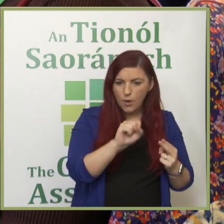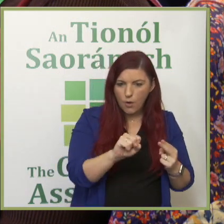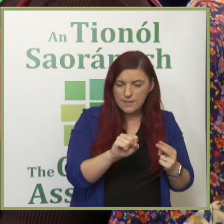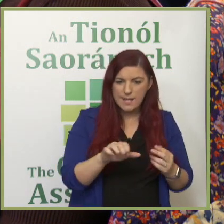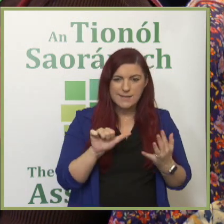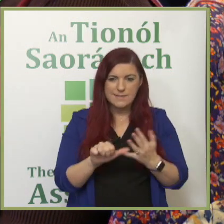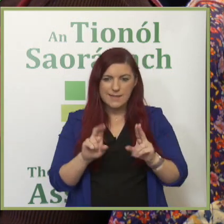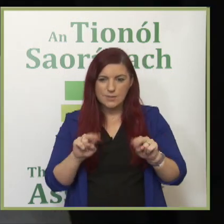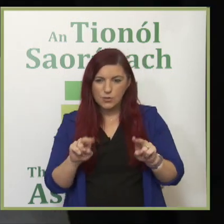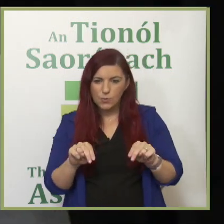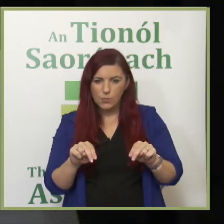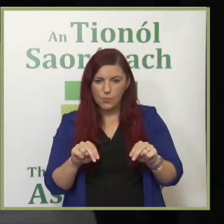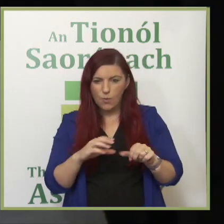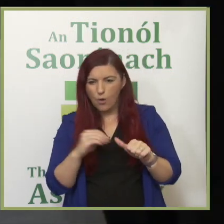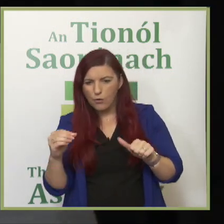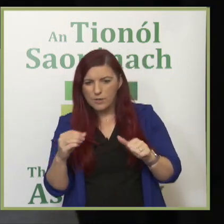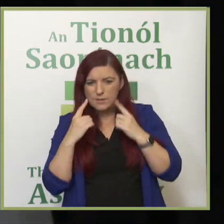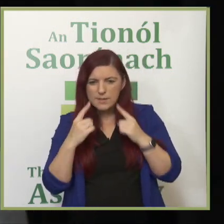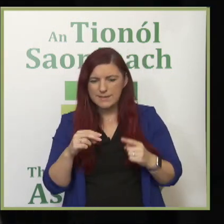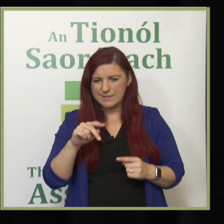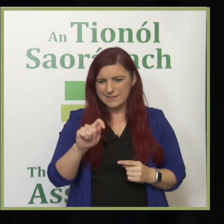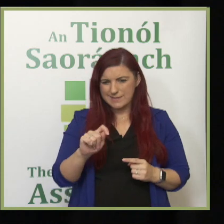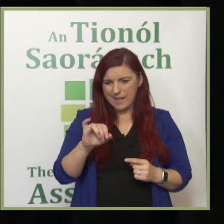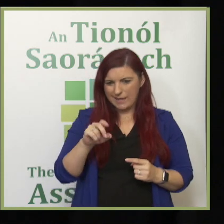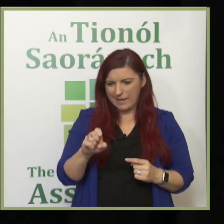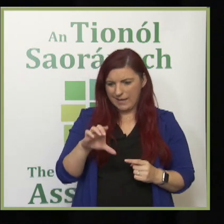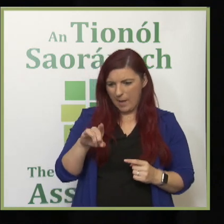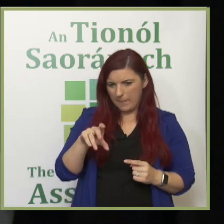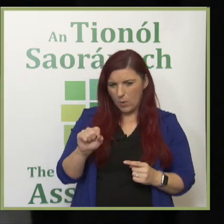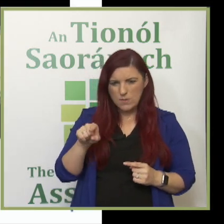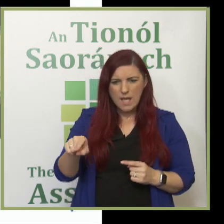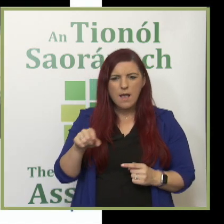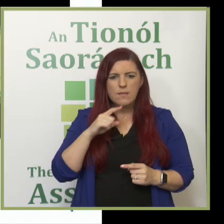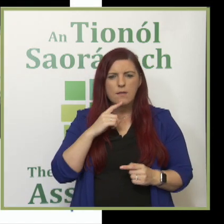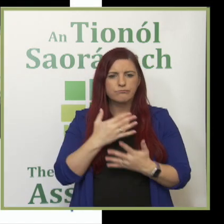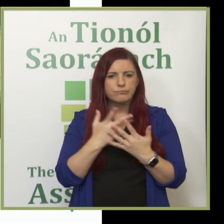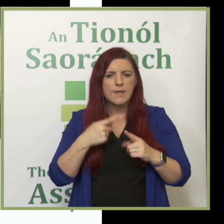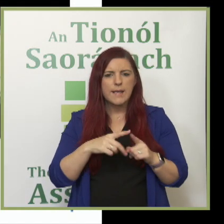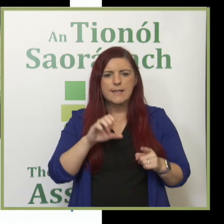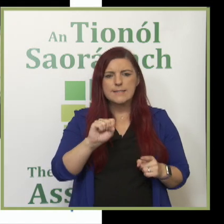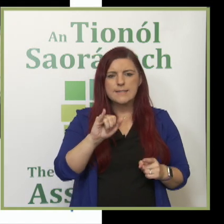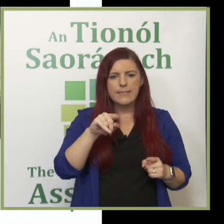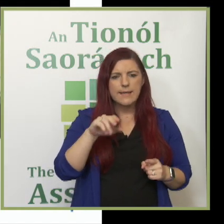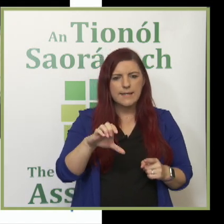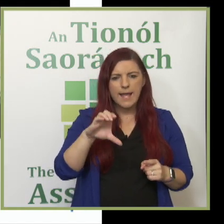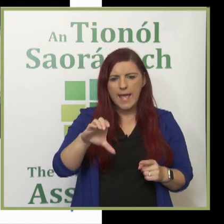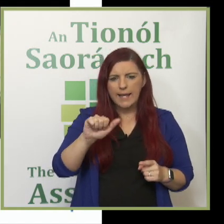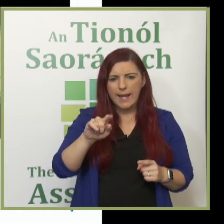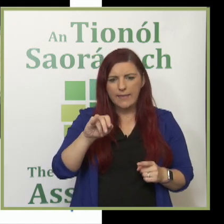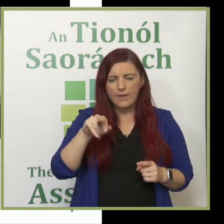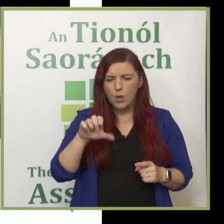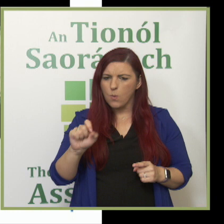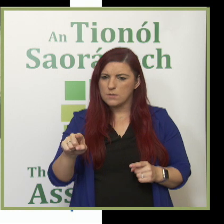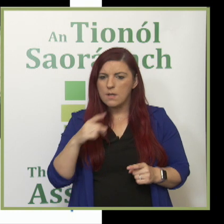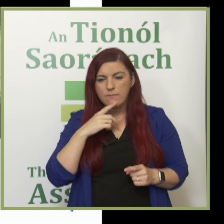in 2021. And synthetic cathinones are linked with a range of harms, and this has prompted concerns. The early warning system is